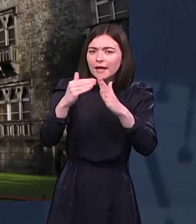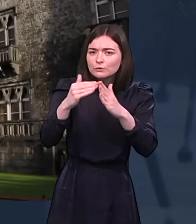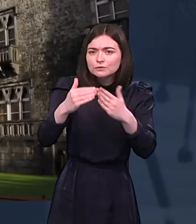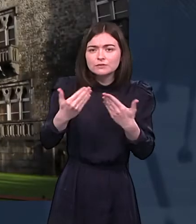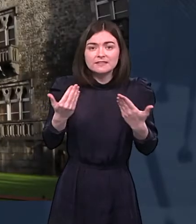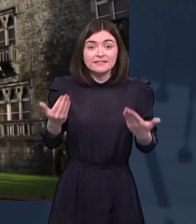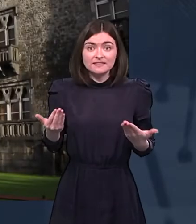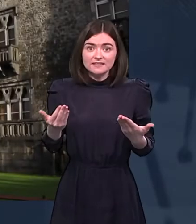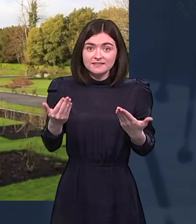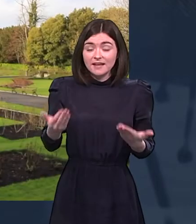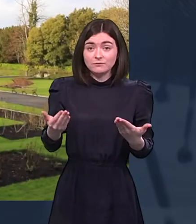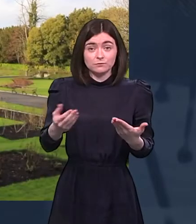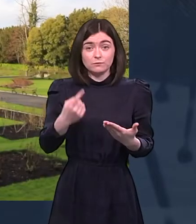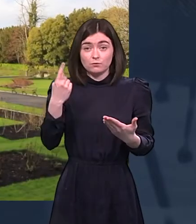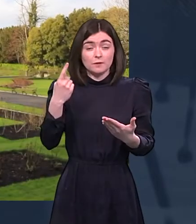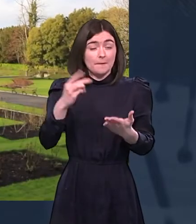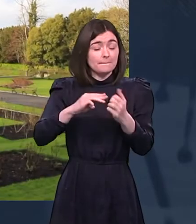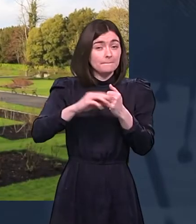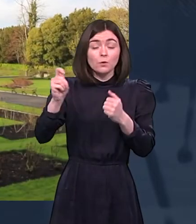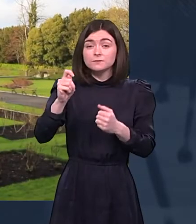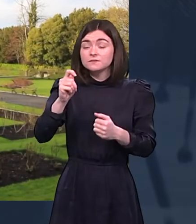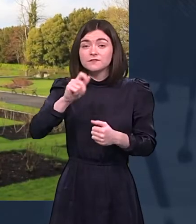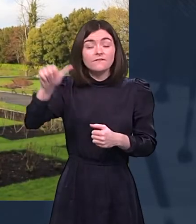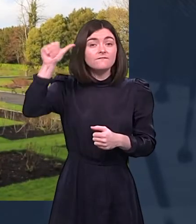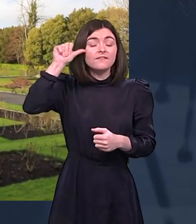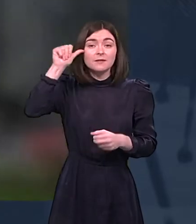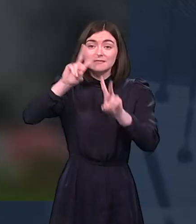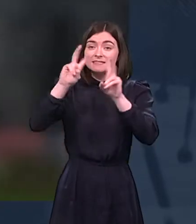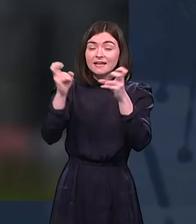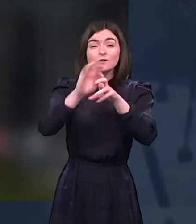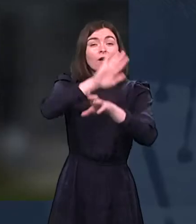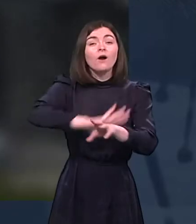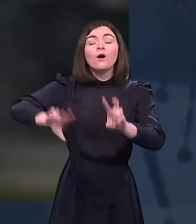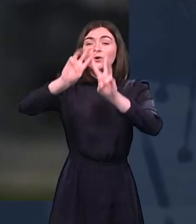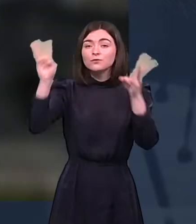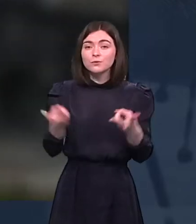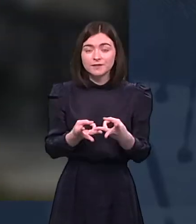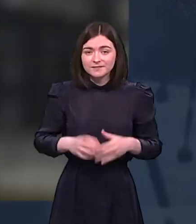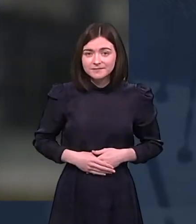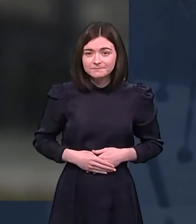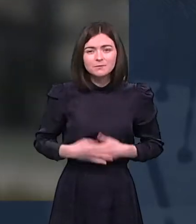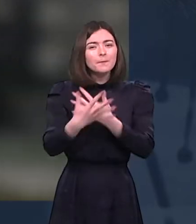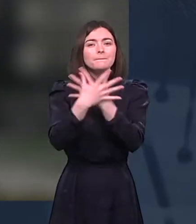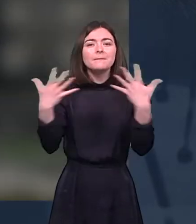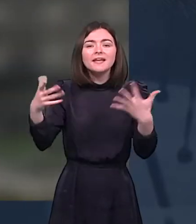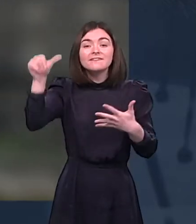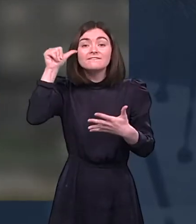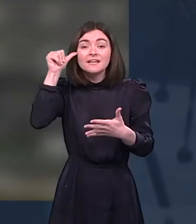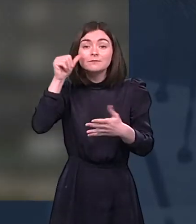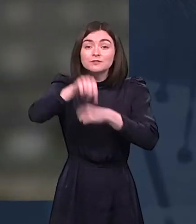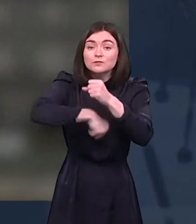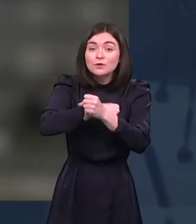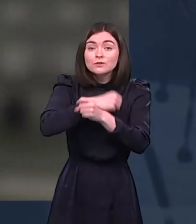has been voted one of the most famous and beautiful castles in the world. With many famous sons and daughters, one